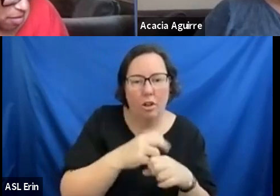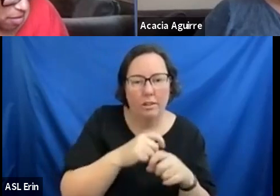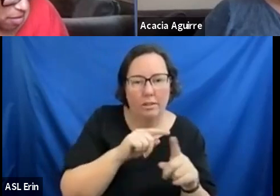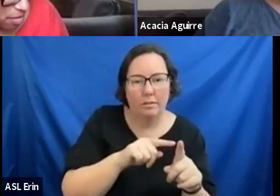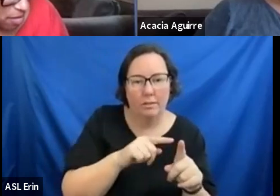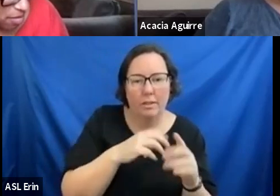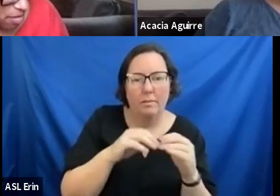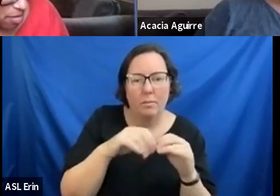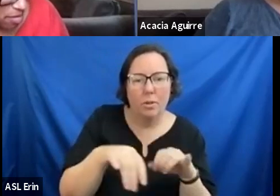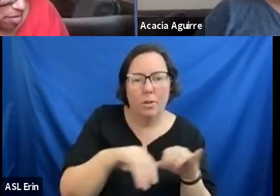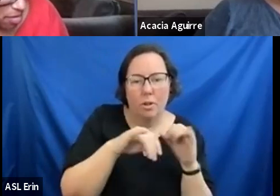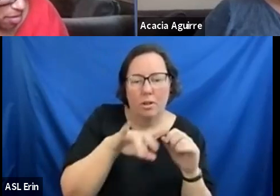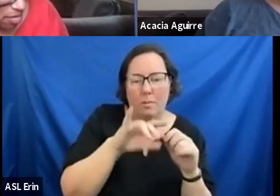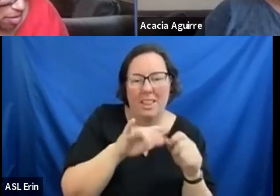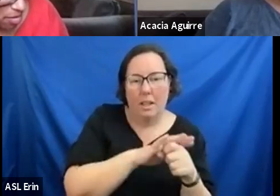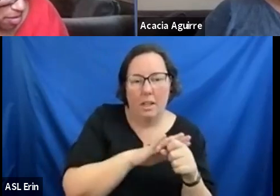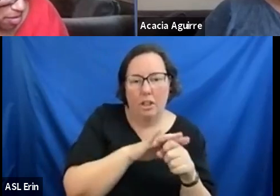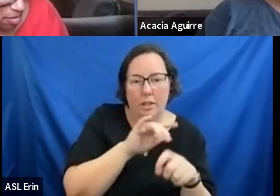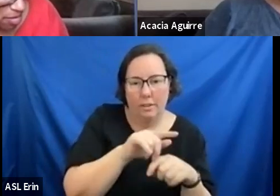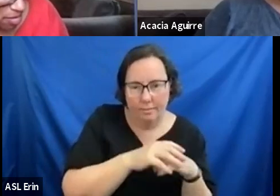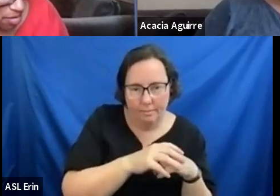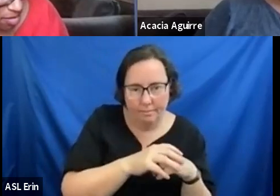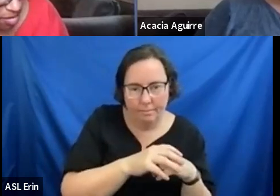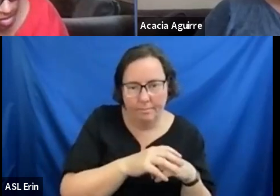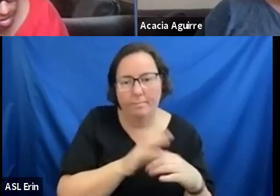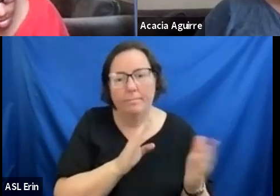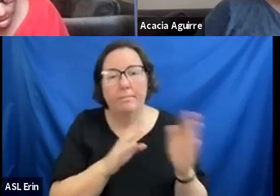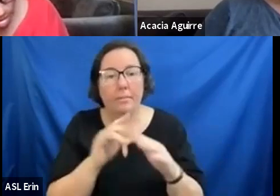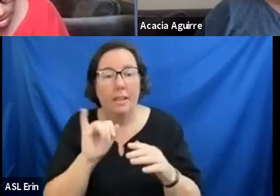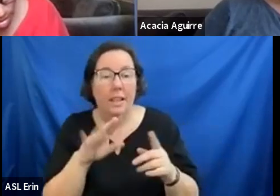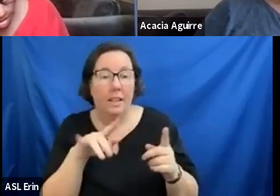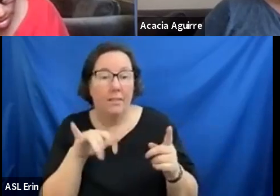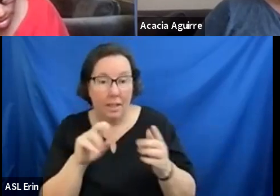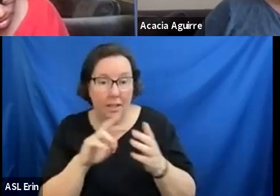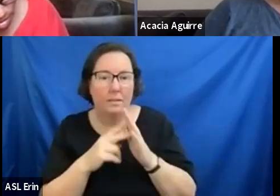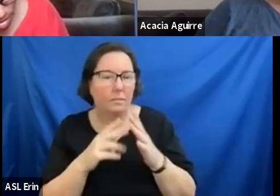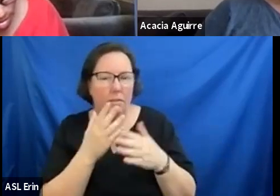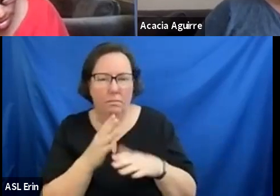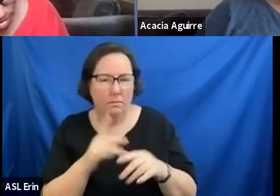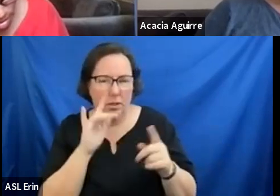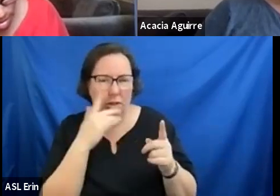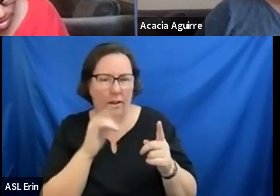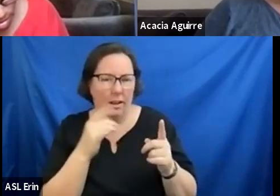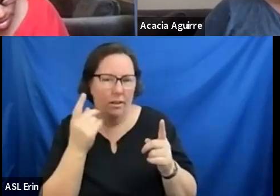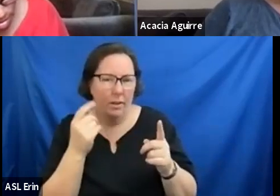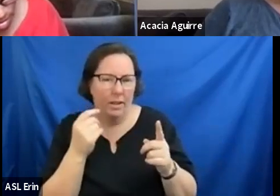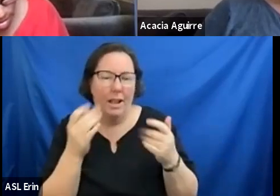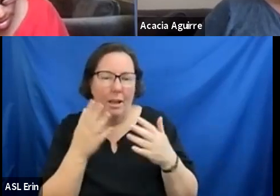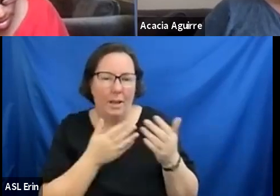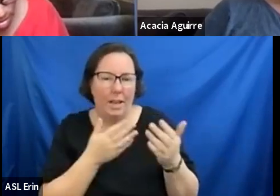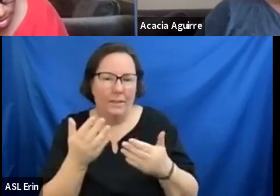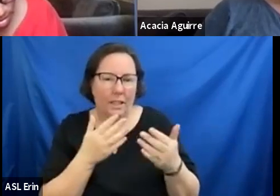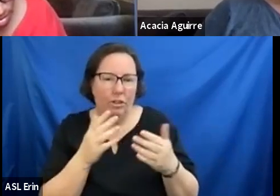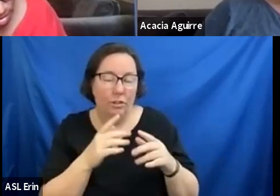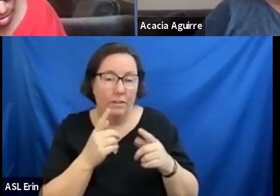more common. And then if so, the breakout of that in terms of invitations between a